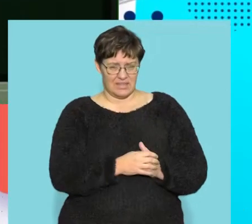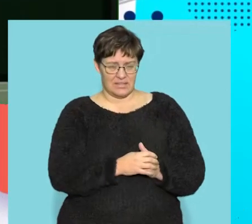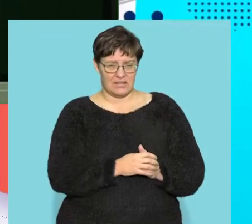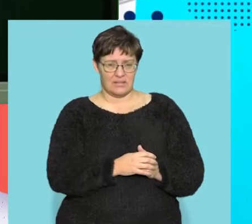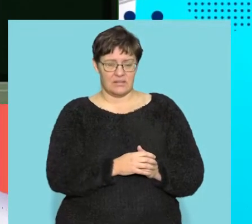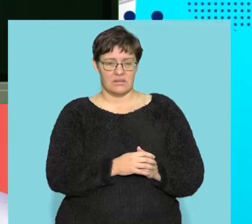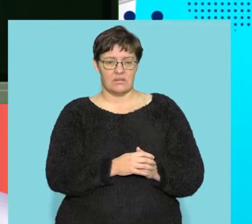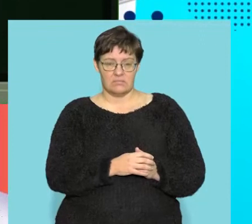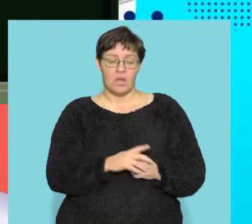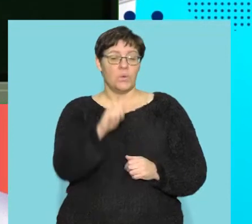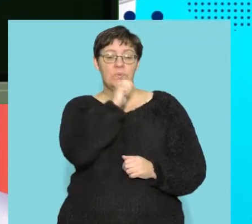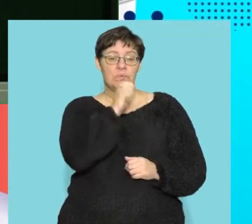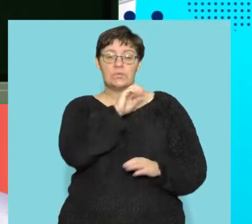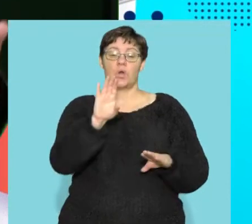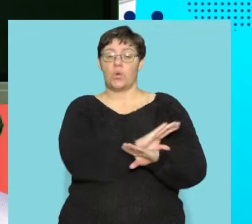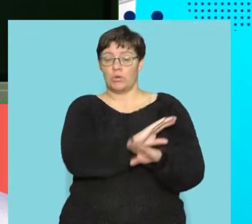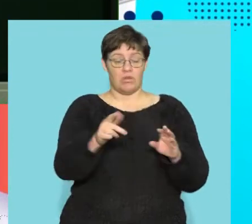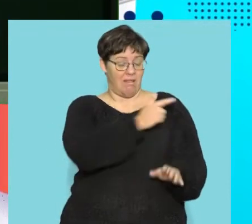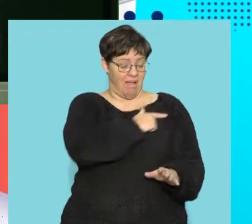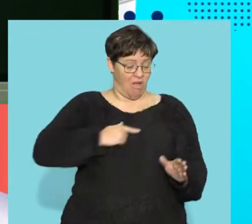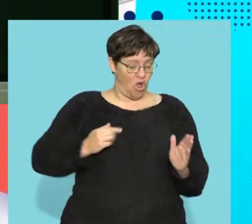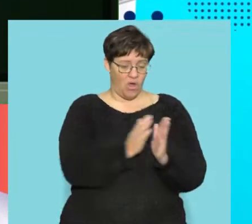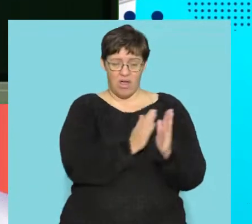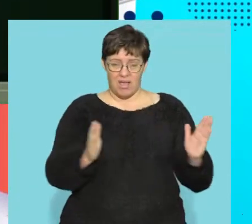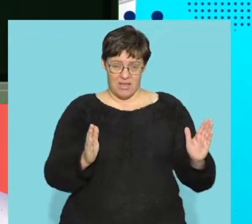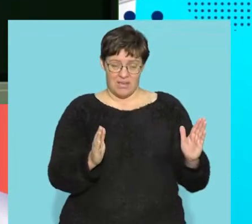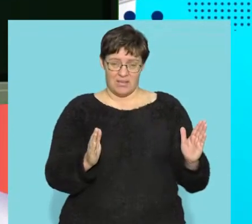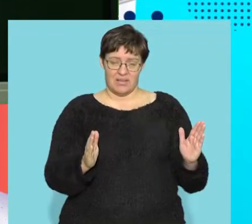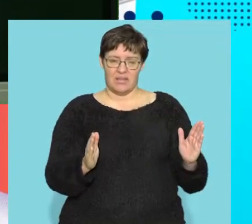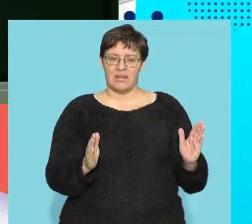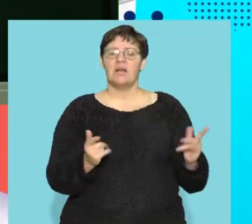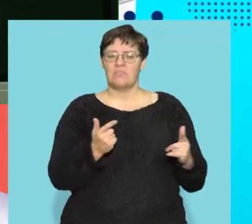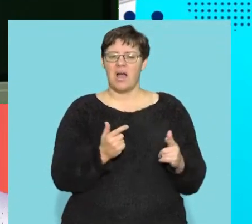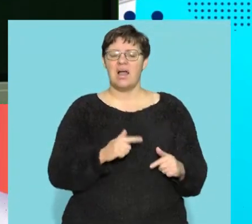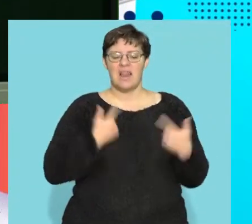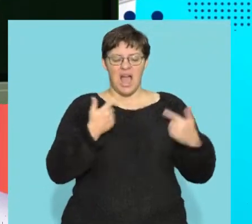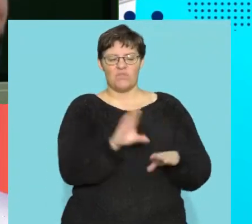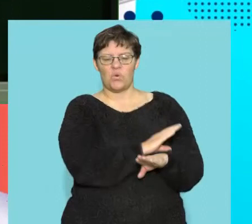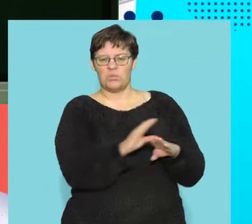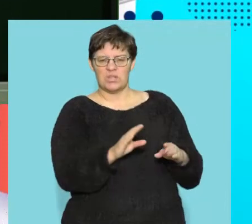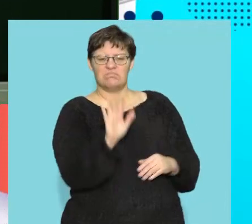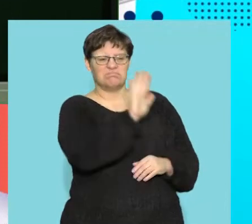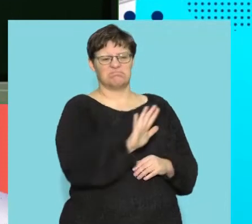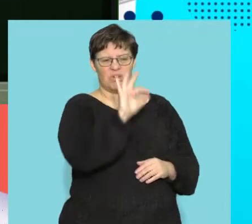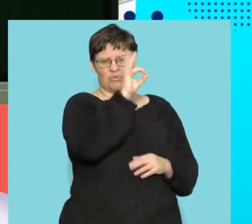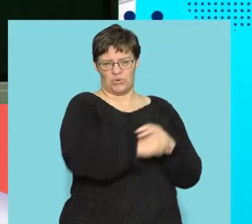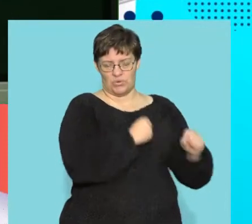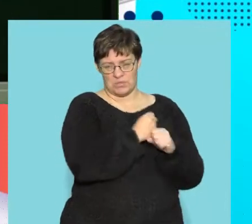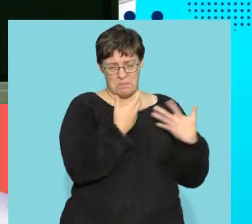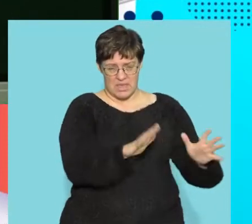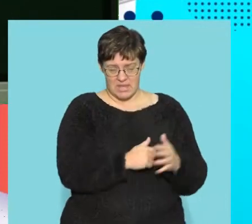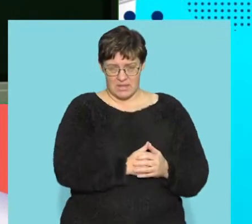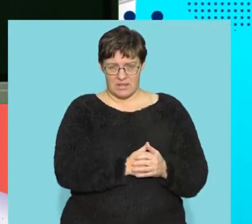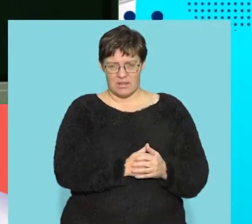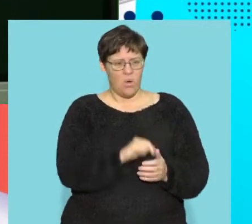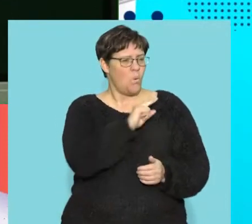Although you may be using your computers for a longer period, but generally your lifespan of your computer is 3 years. Why is